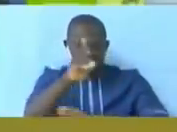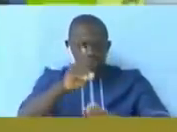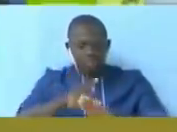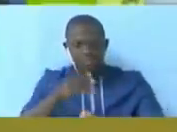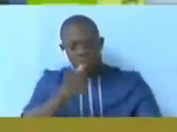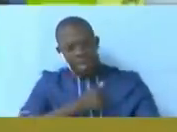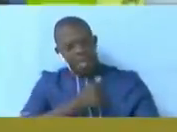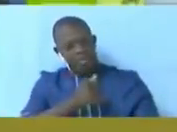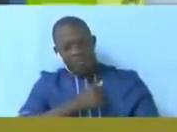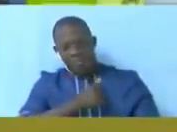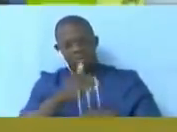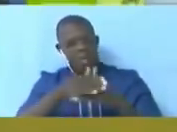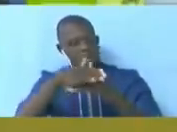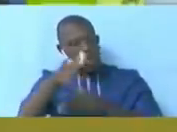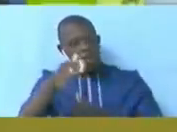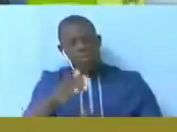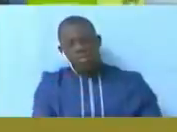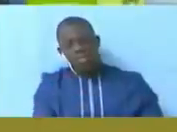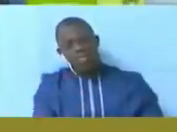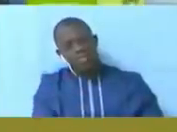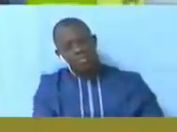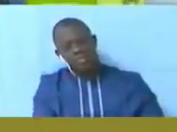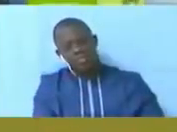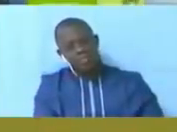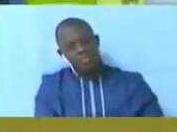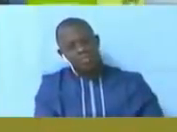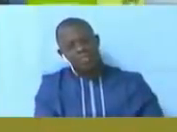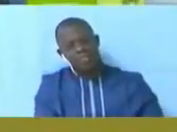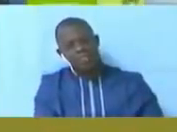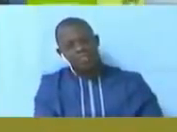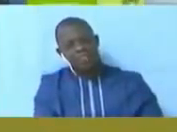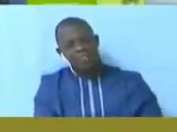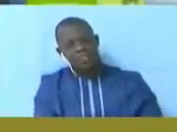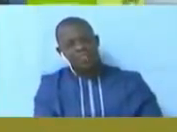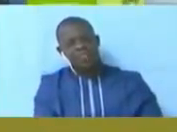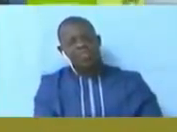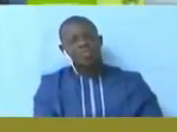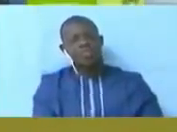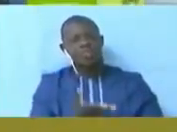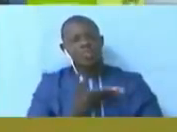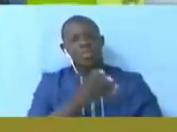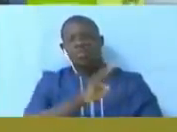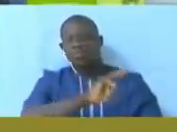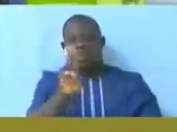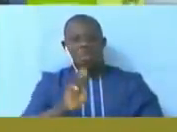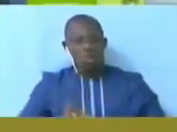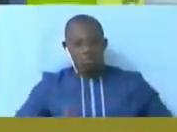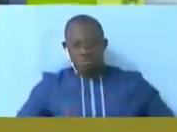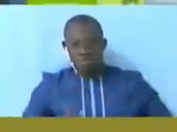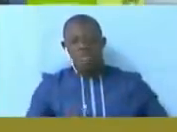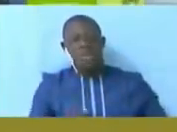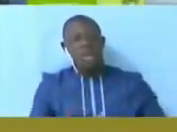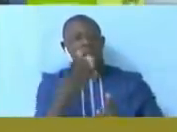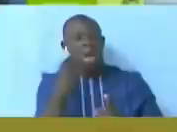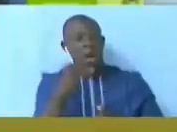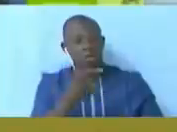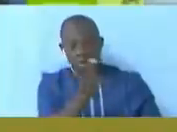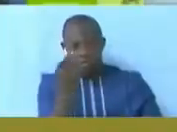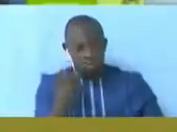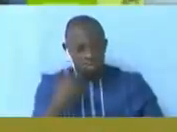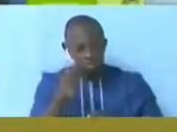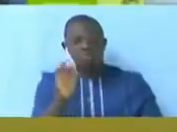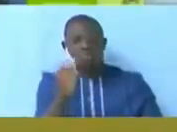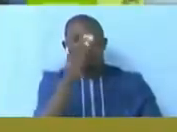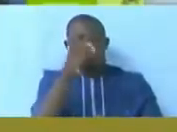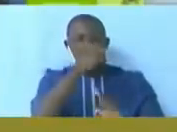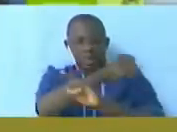anin kamolu detendi asembo wartanum bake base. And there was no opportunity how they could have gone to Janjambure. Andun sila